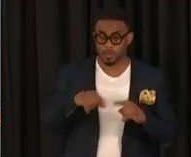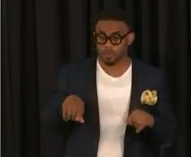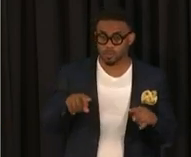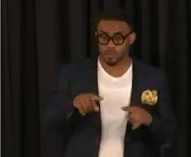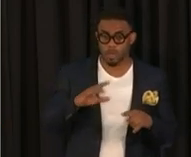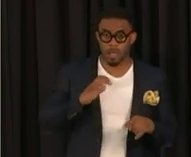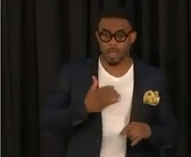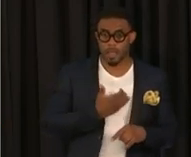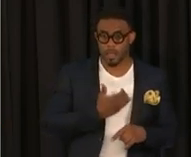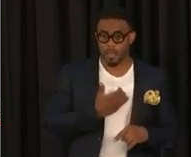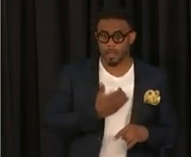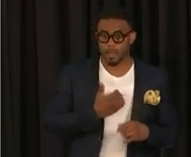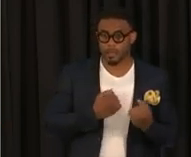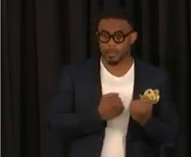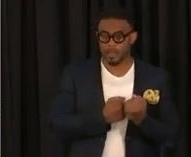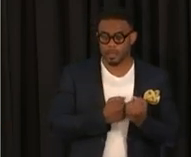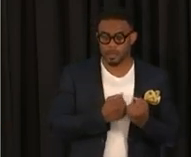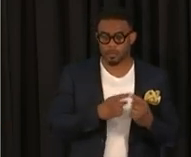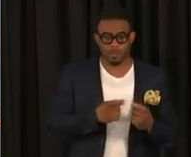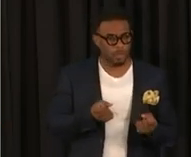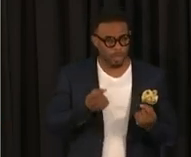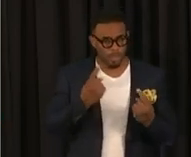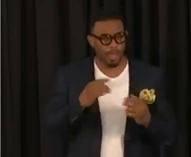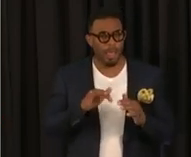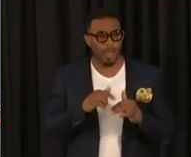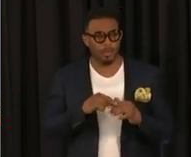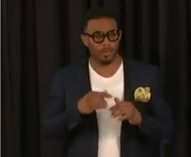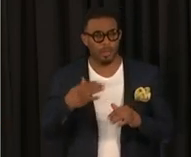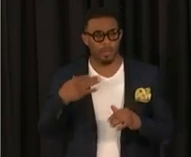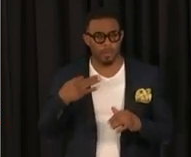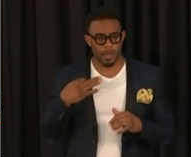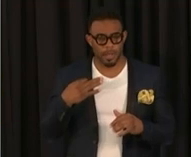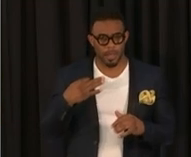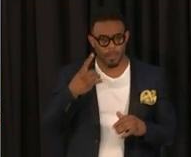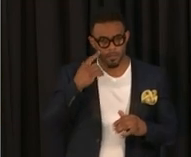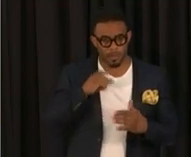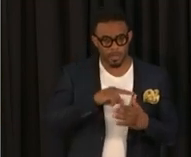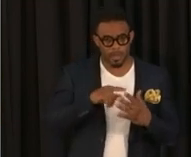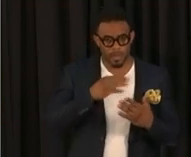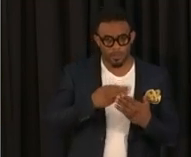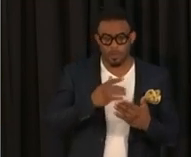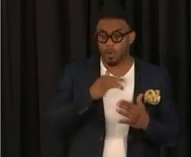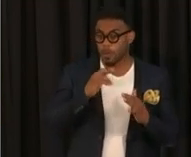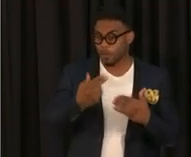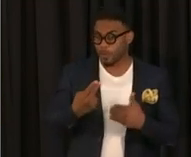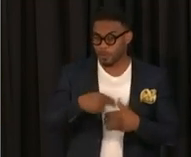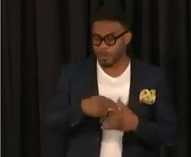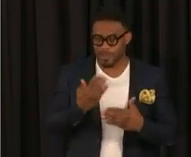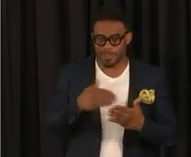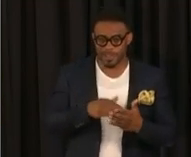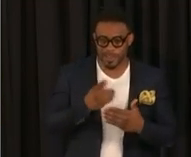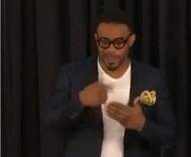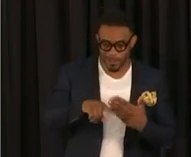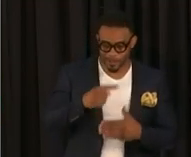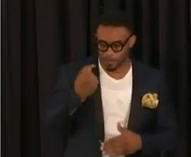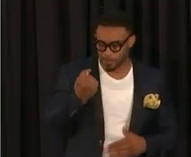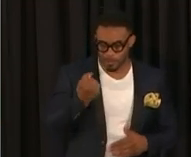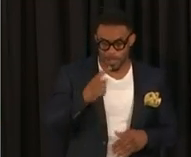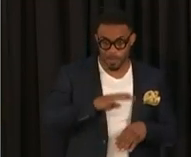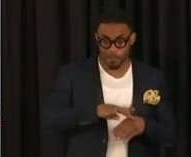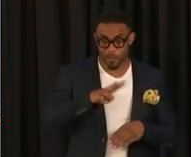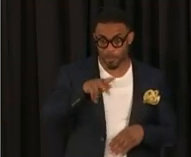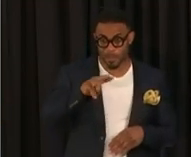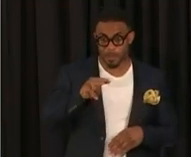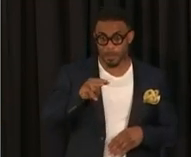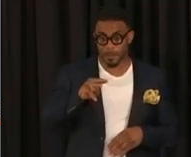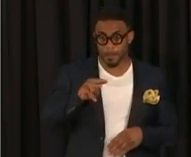to our stakeholders in order to understand how to apply for that funding. So we hope you'll join us again next Tuesday